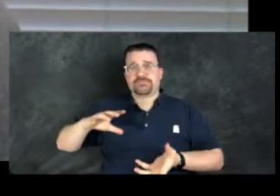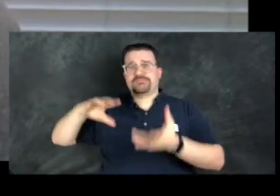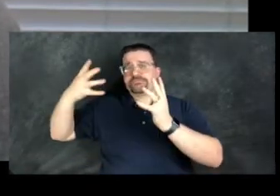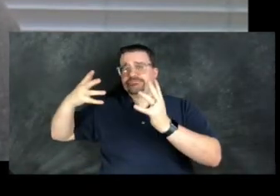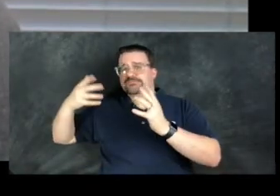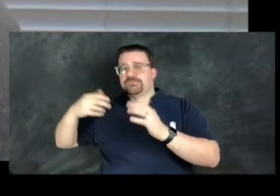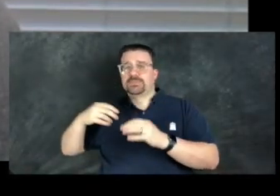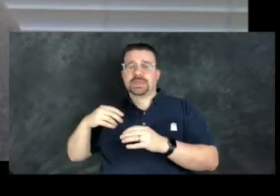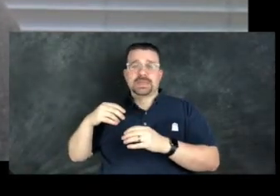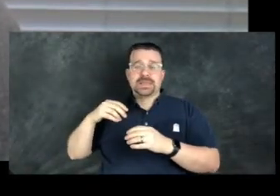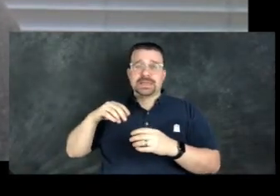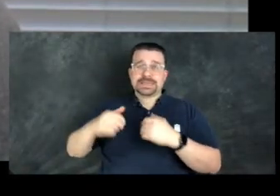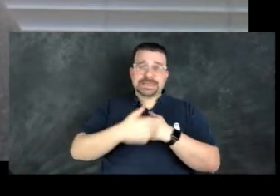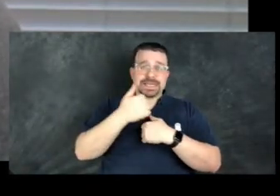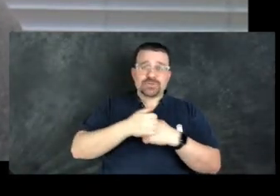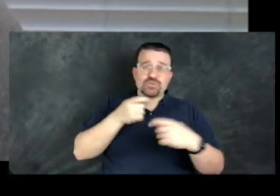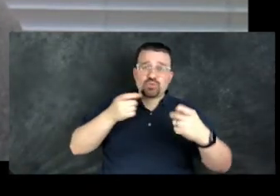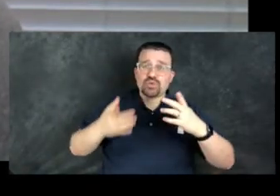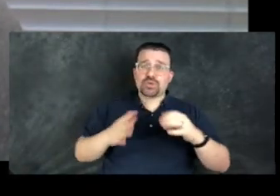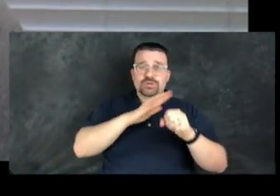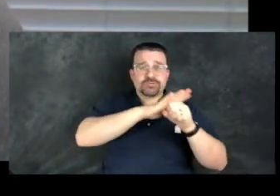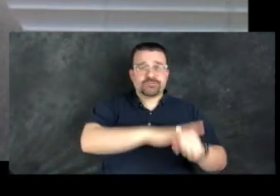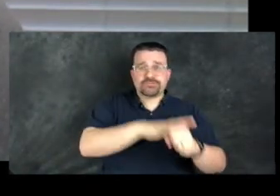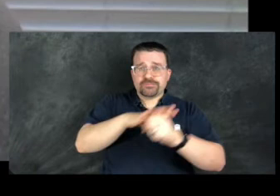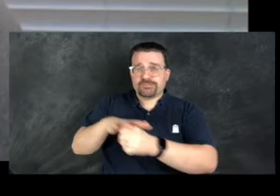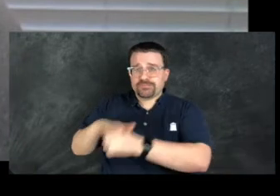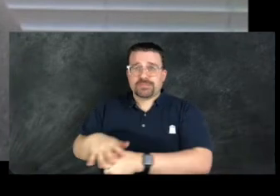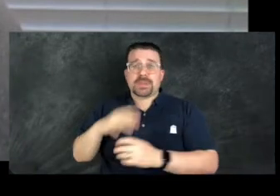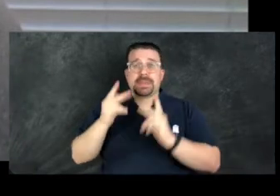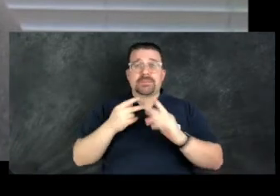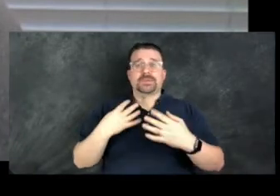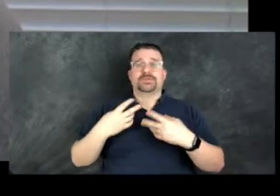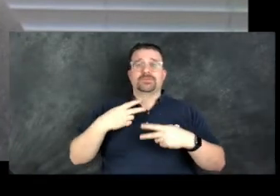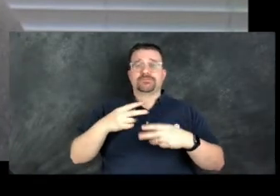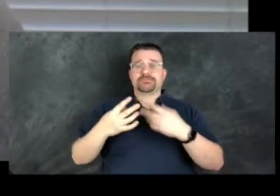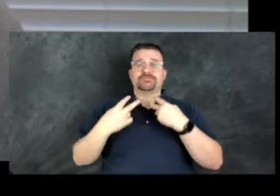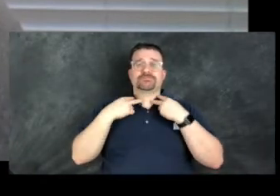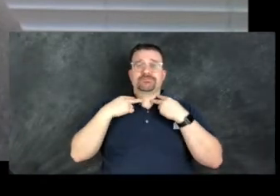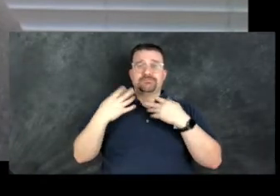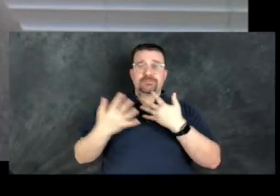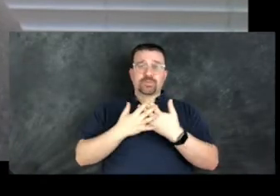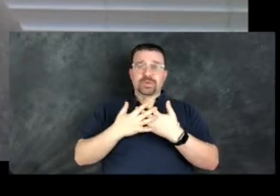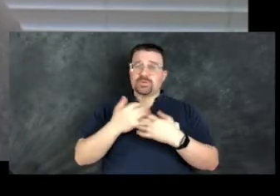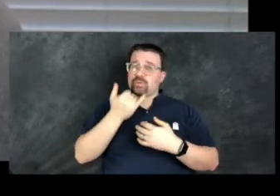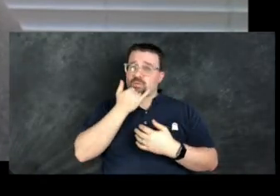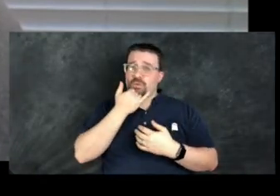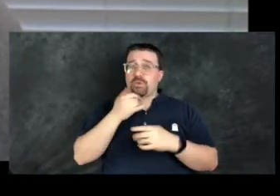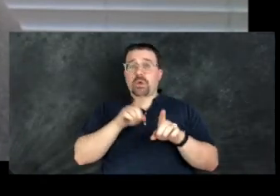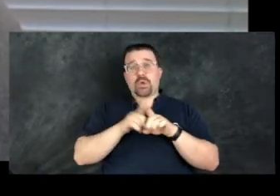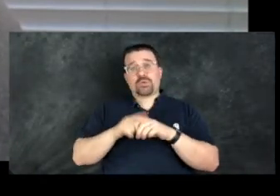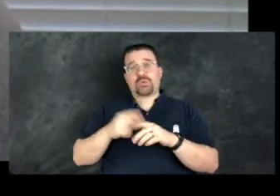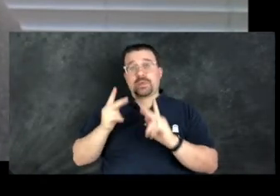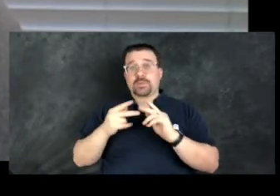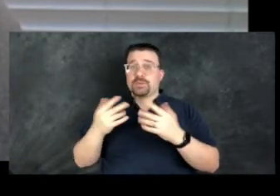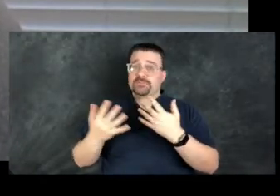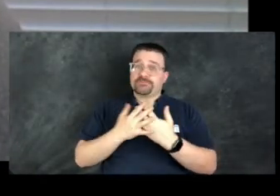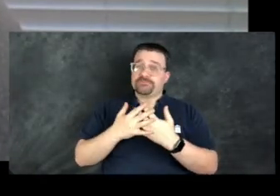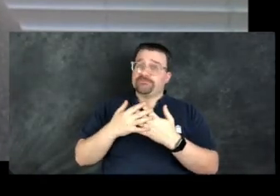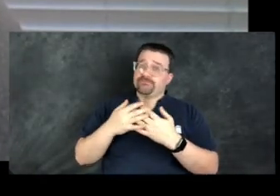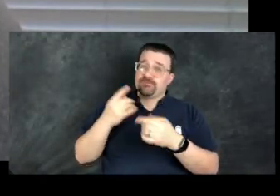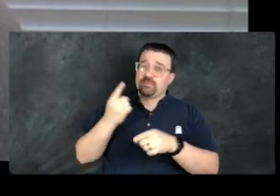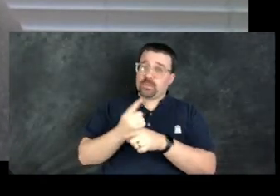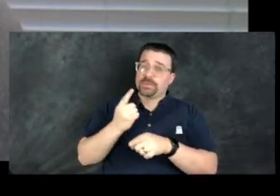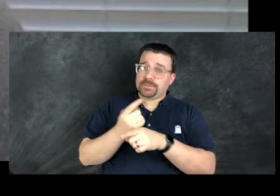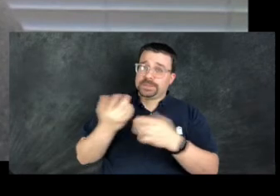upheaval and dangerous rulers, people imprisoned wrongly, and also those imprisoned